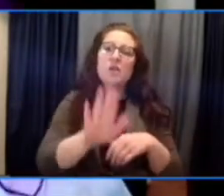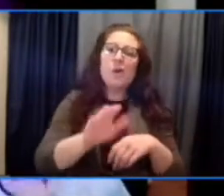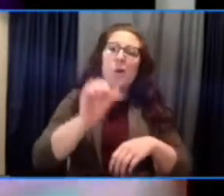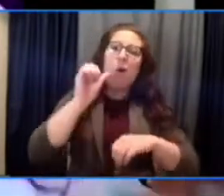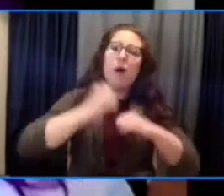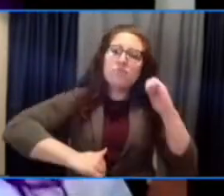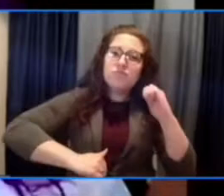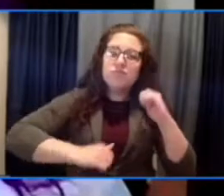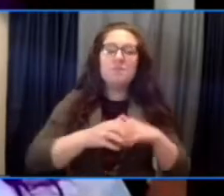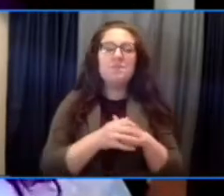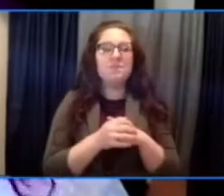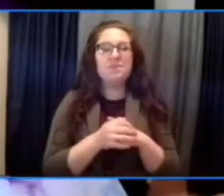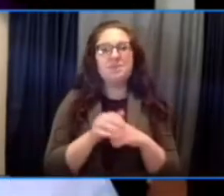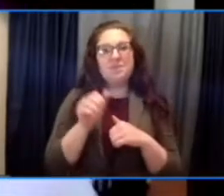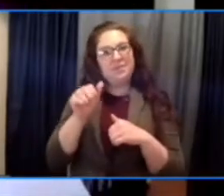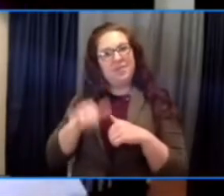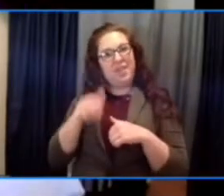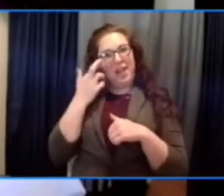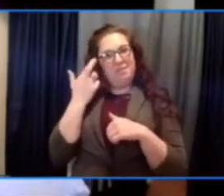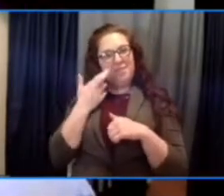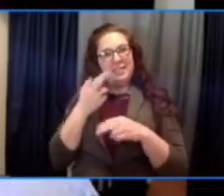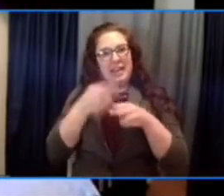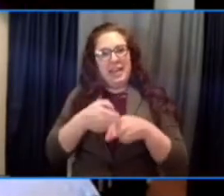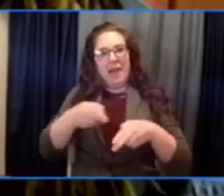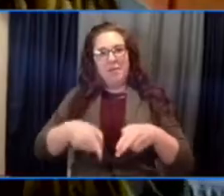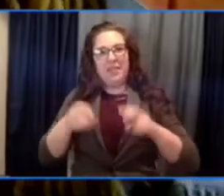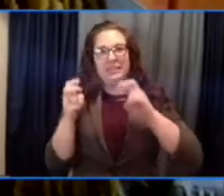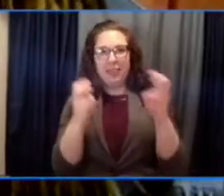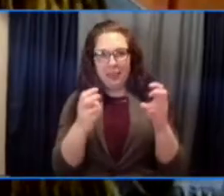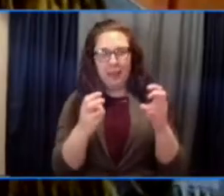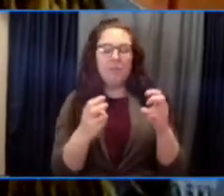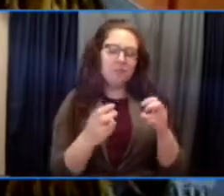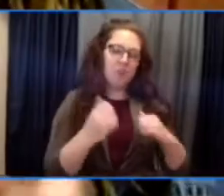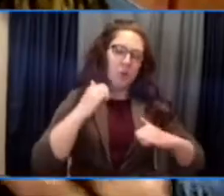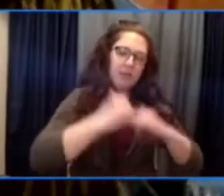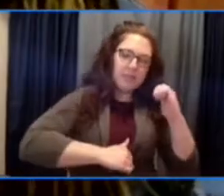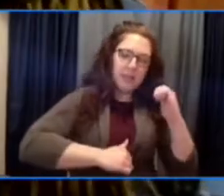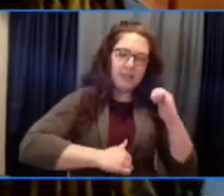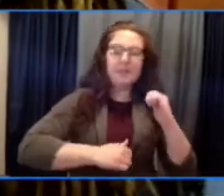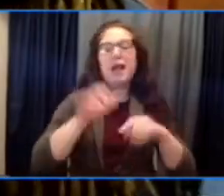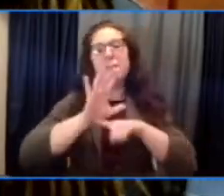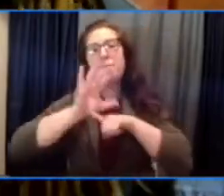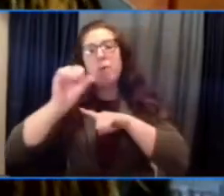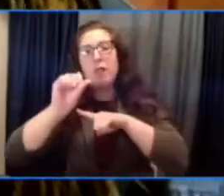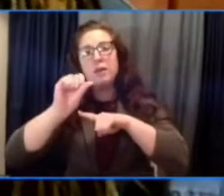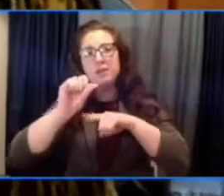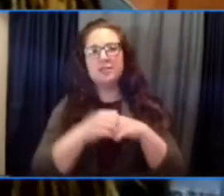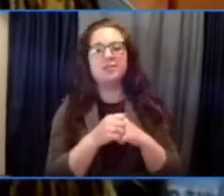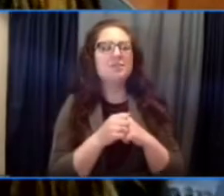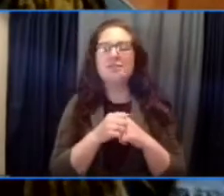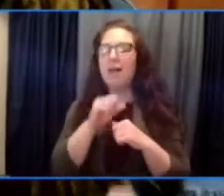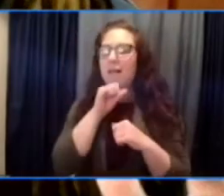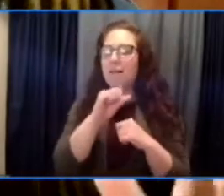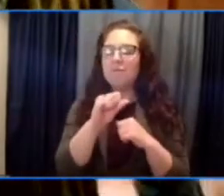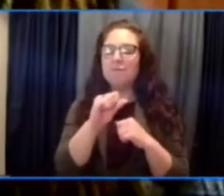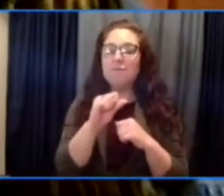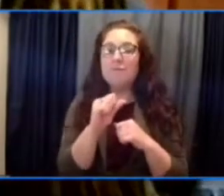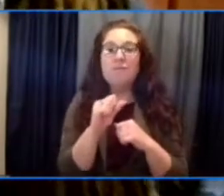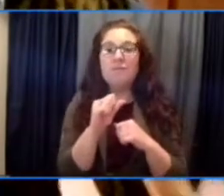year Resilience and Brilliance. Chris, I love that. You know, one of my favorite things about Road Ahead is that you